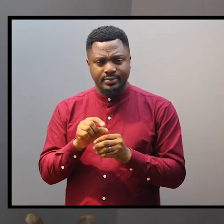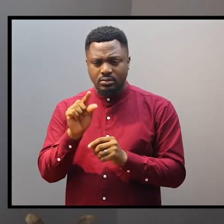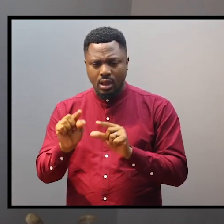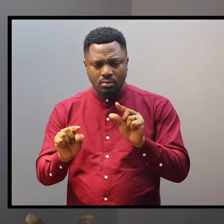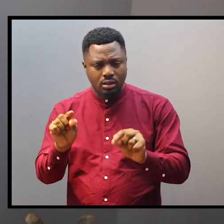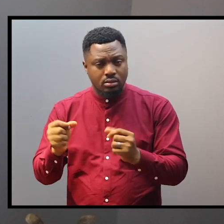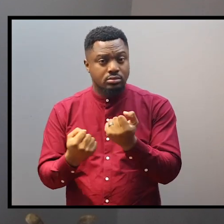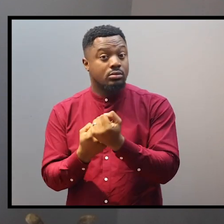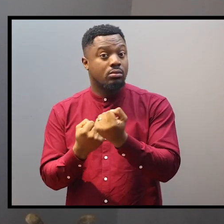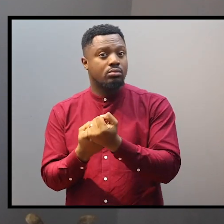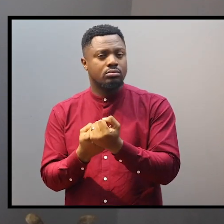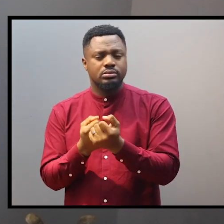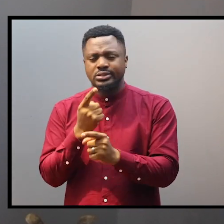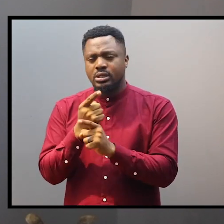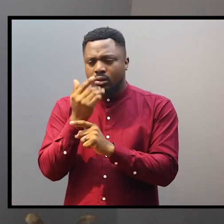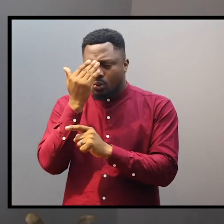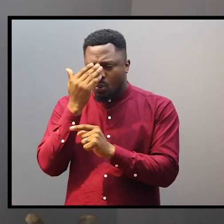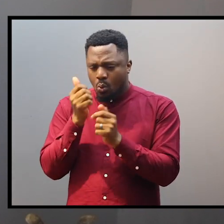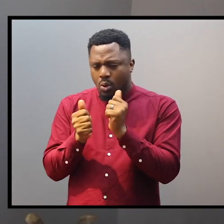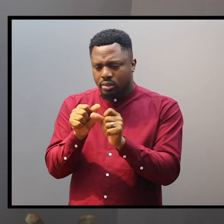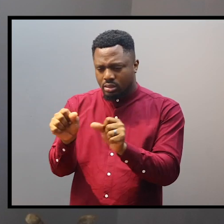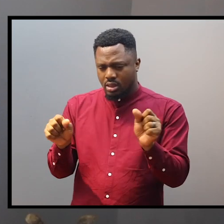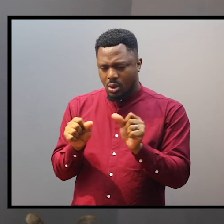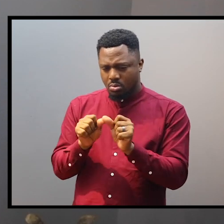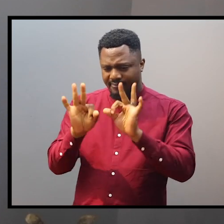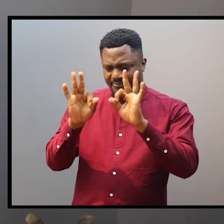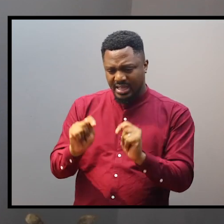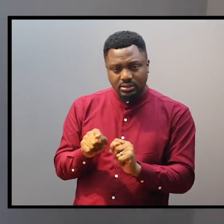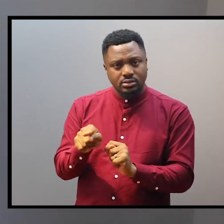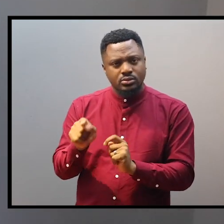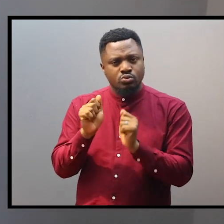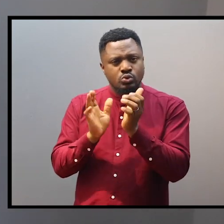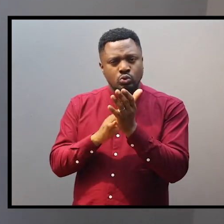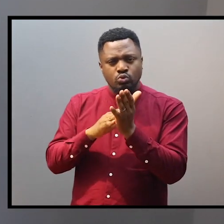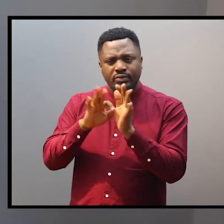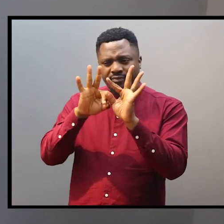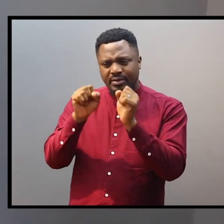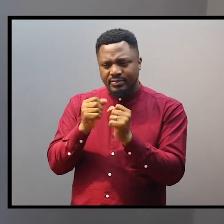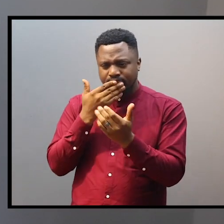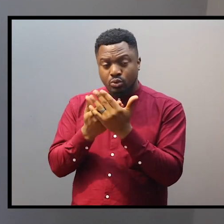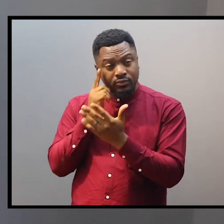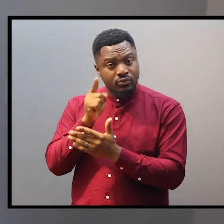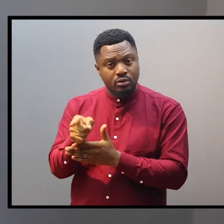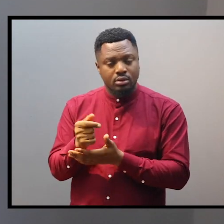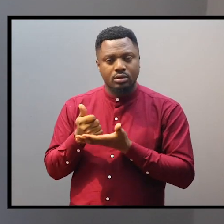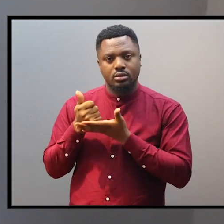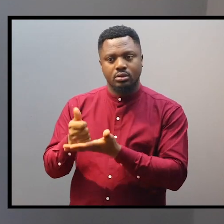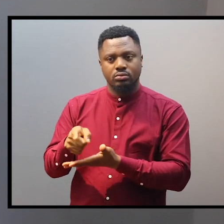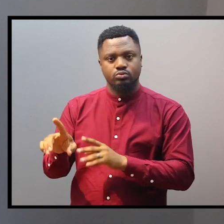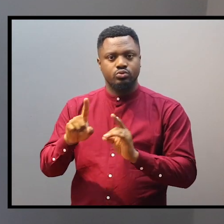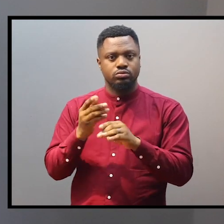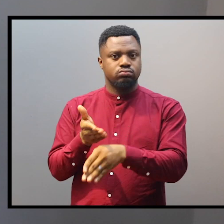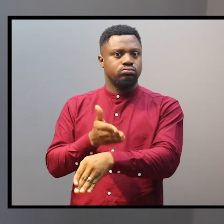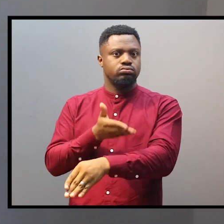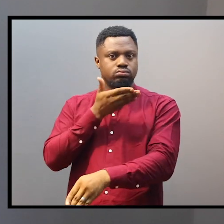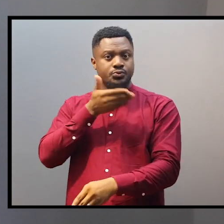with minimal support. So just knowing which kind of school system works best for them will make